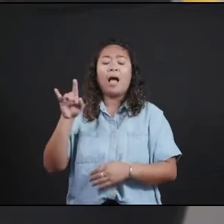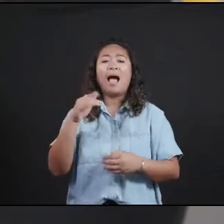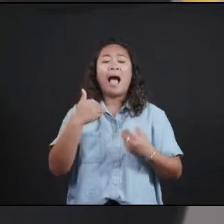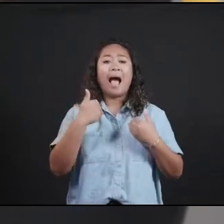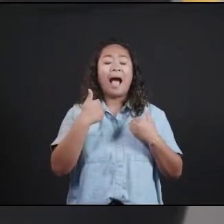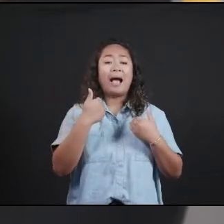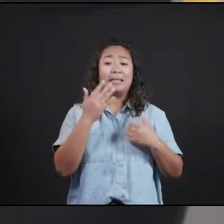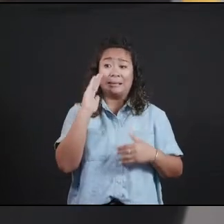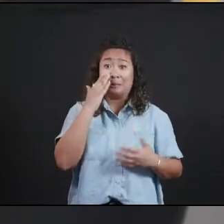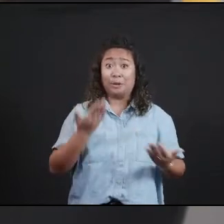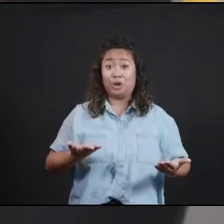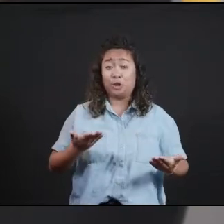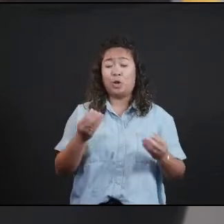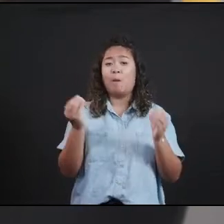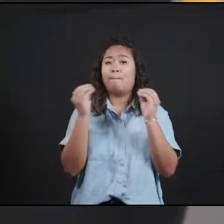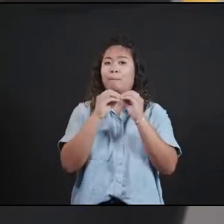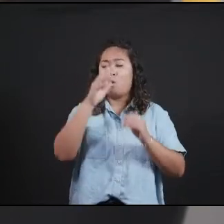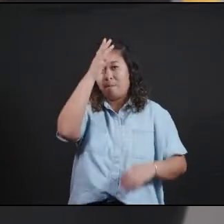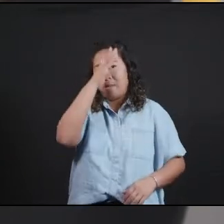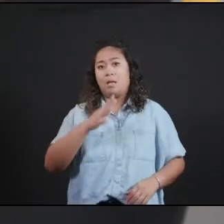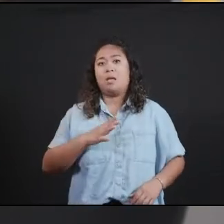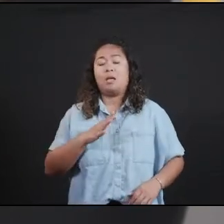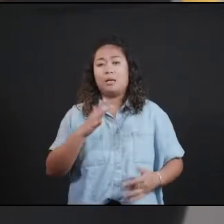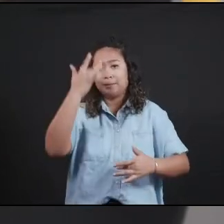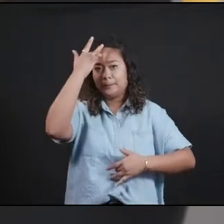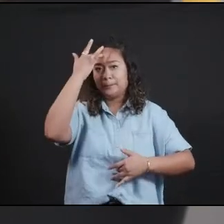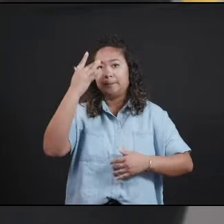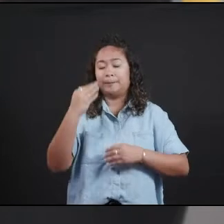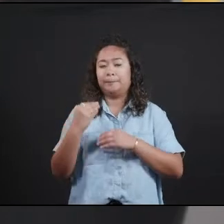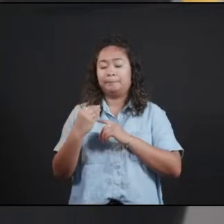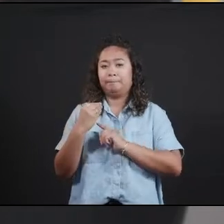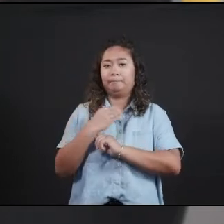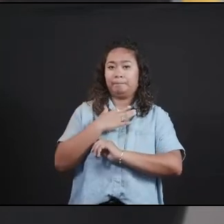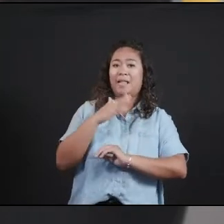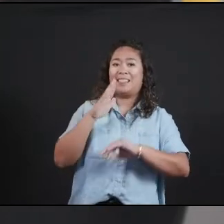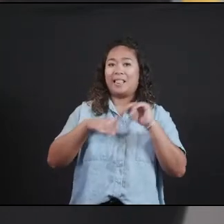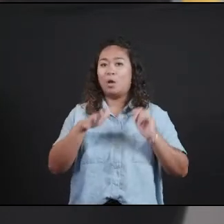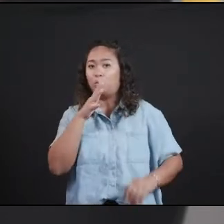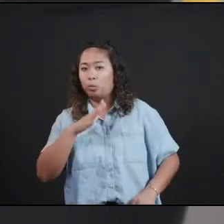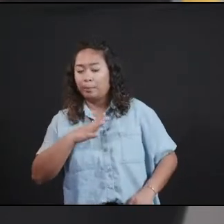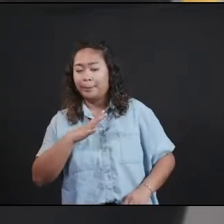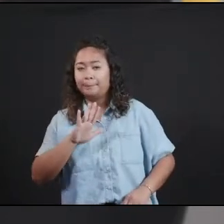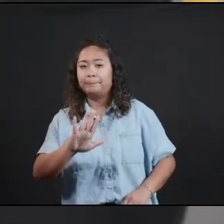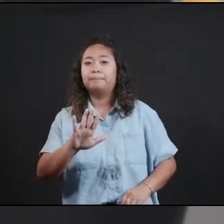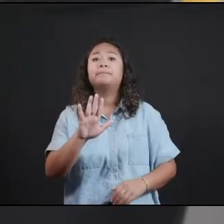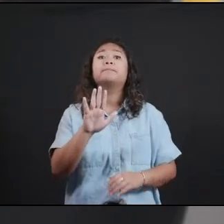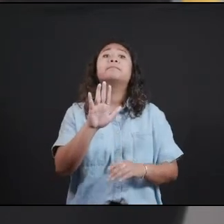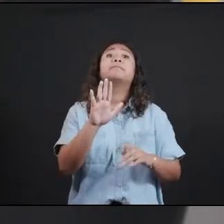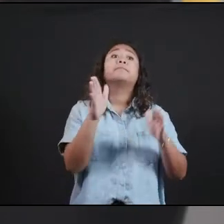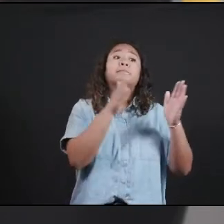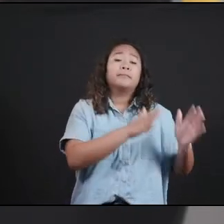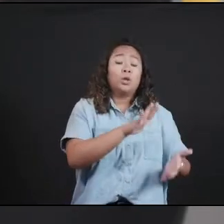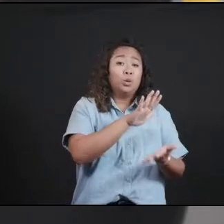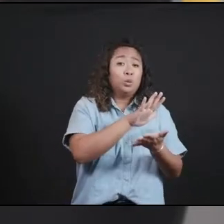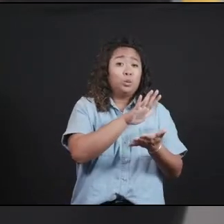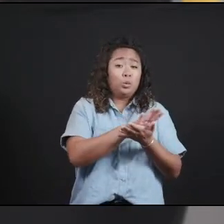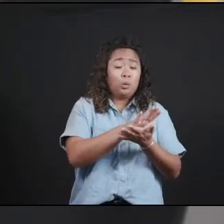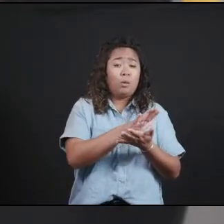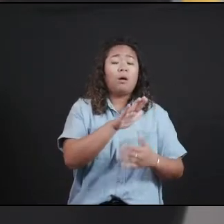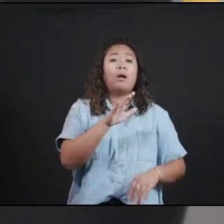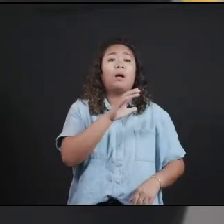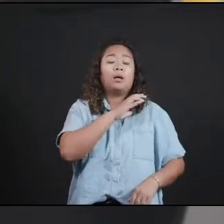about all of the findings and the statistics behind who we found negative, who we found positive, as well as there is